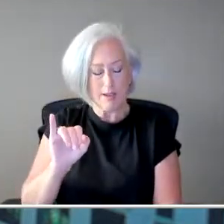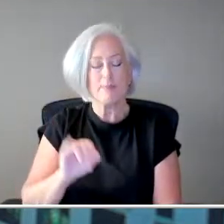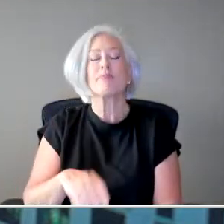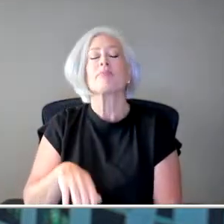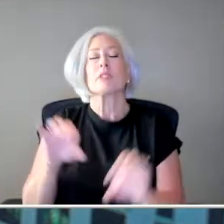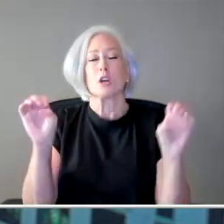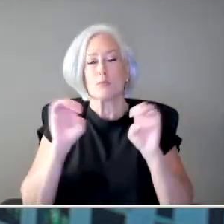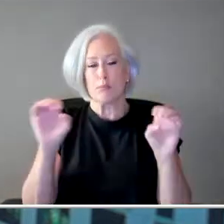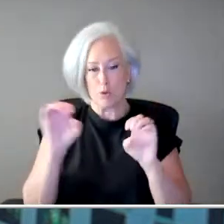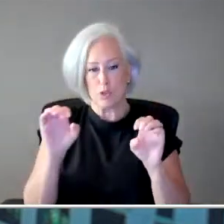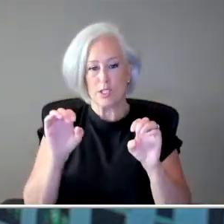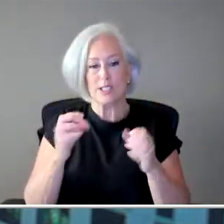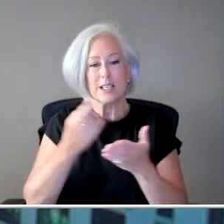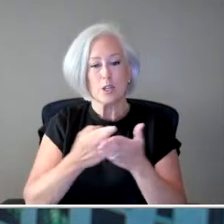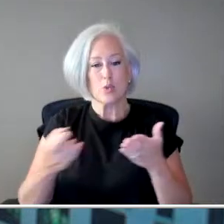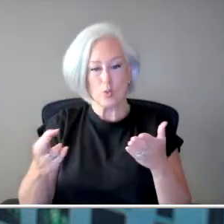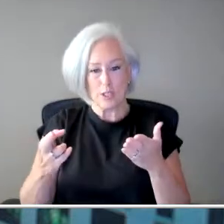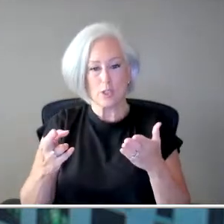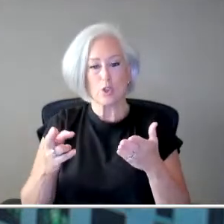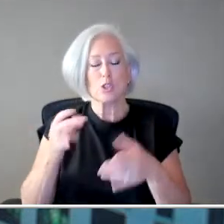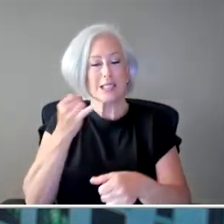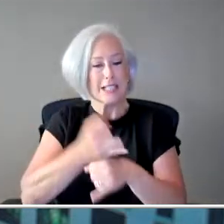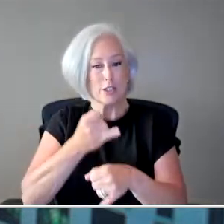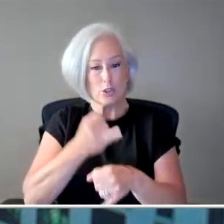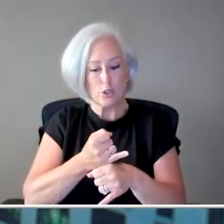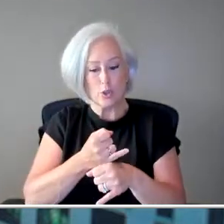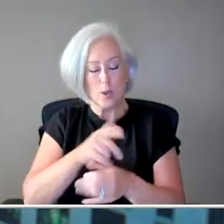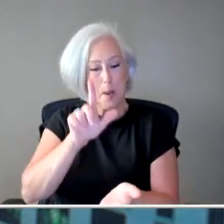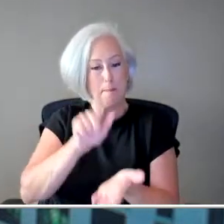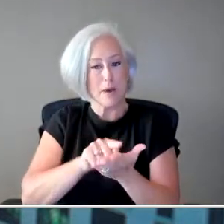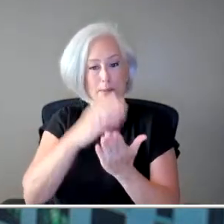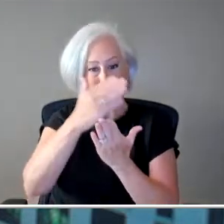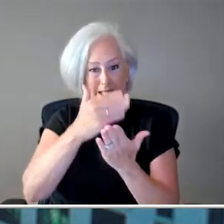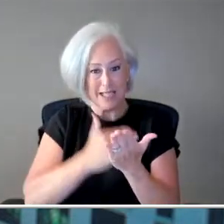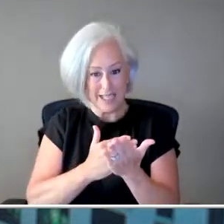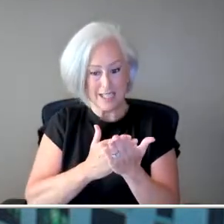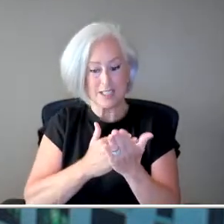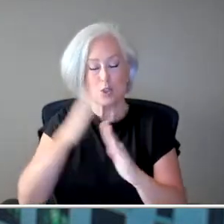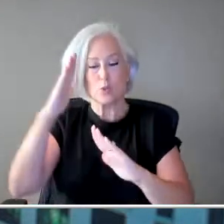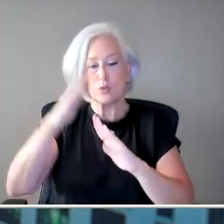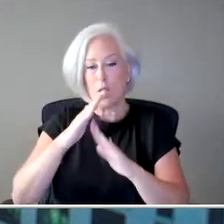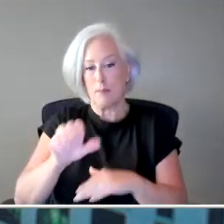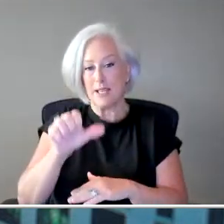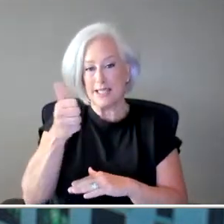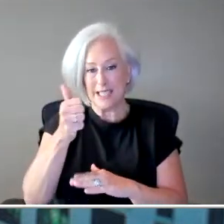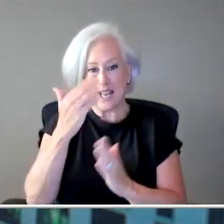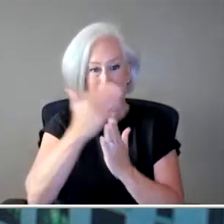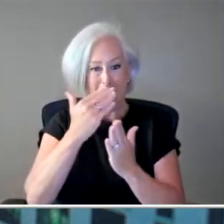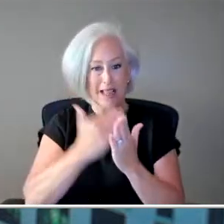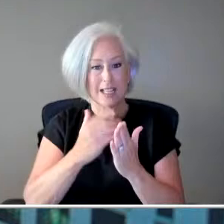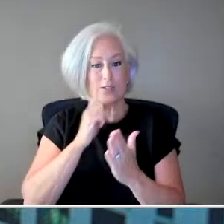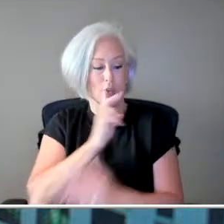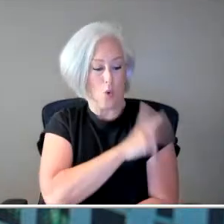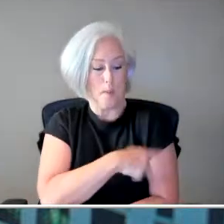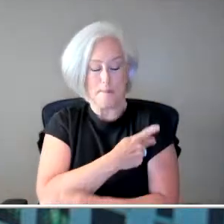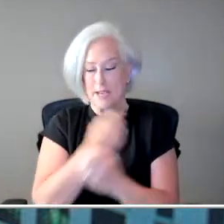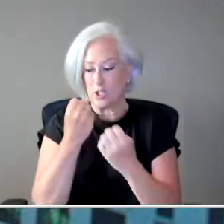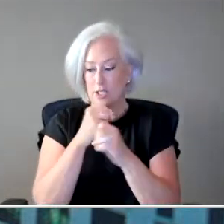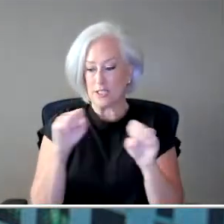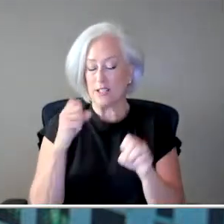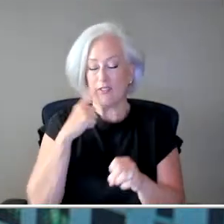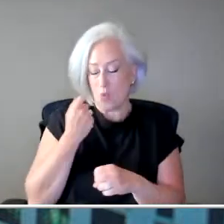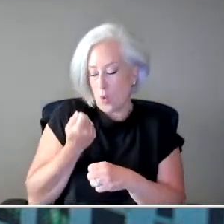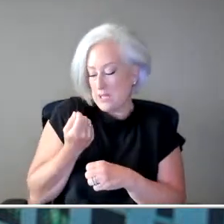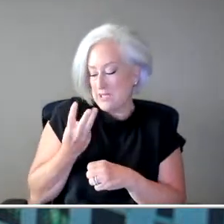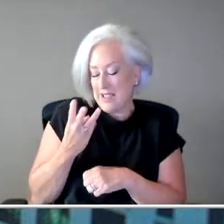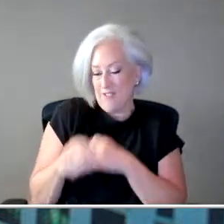They publish a list every year that is the top 10 threats to patient safety. And for the last several years,